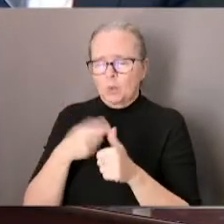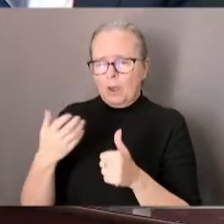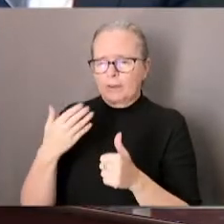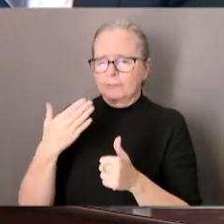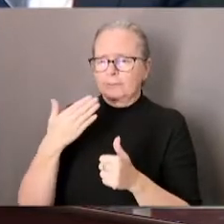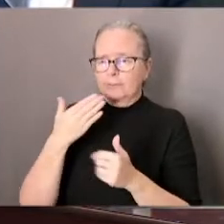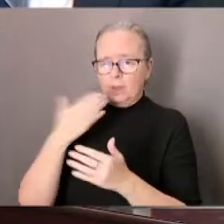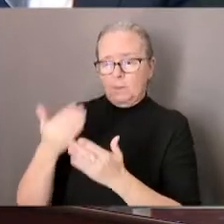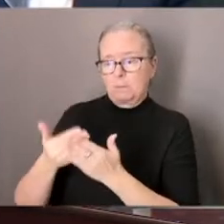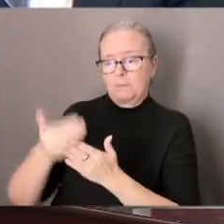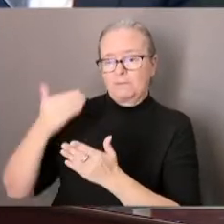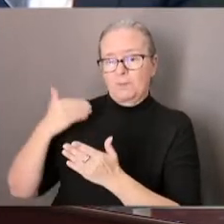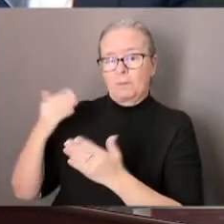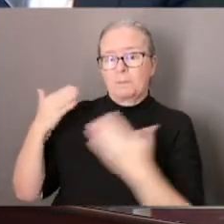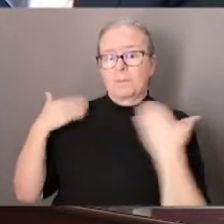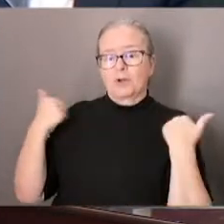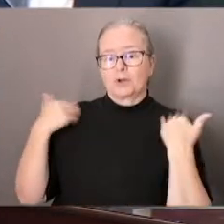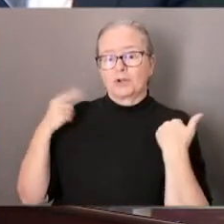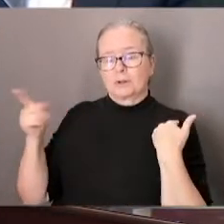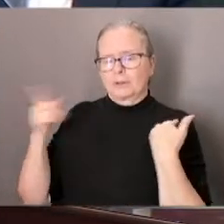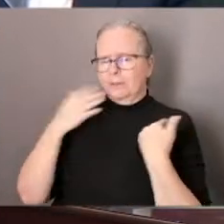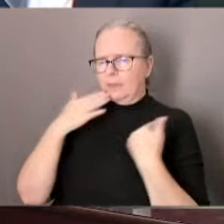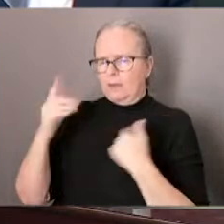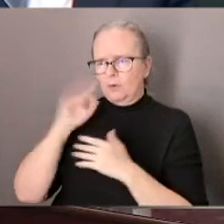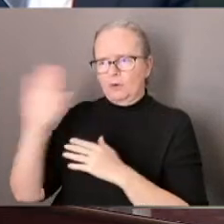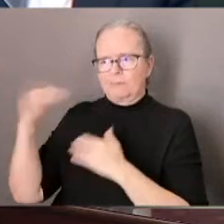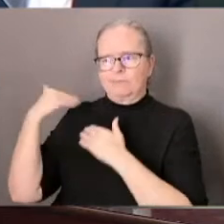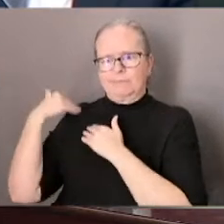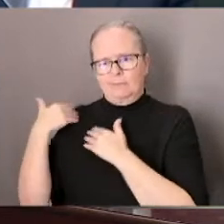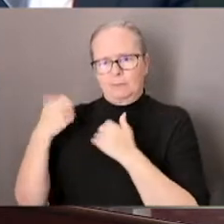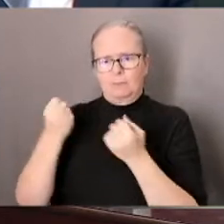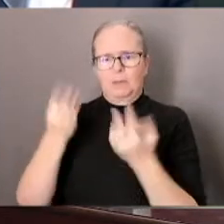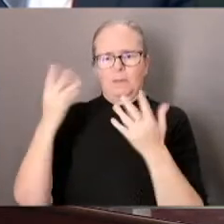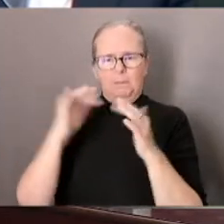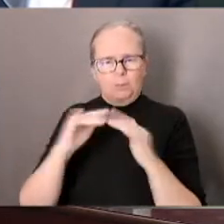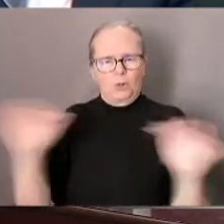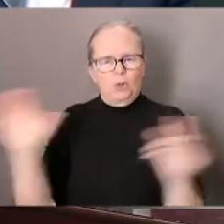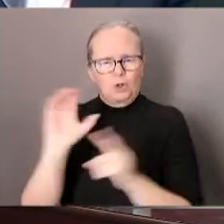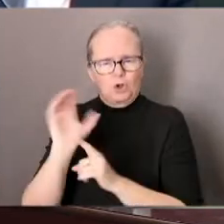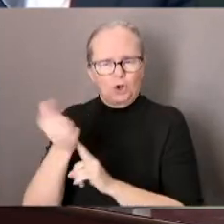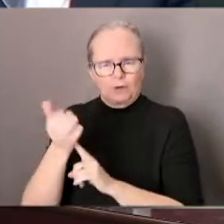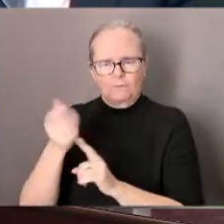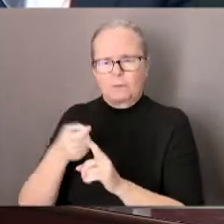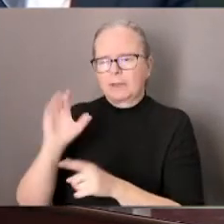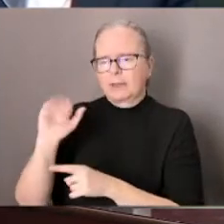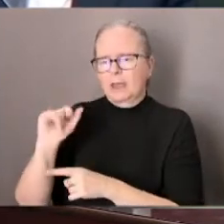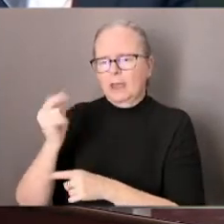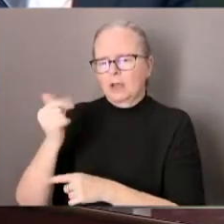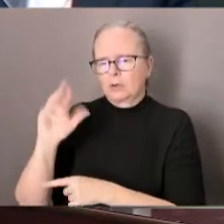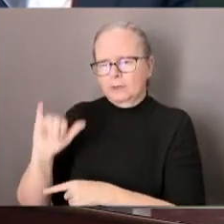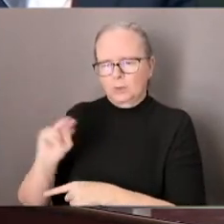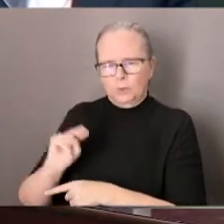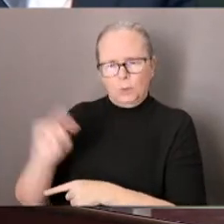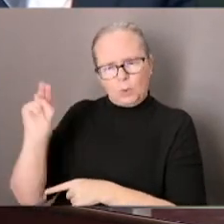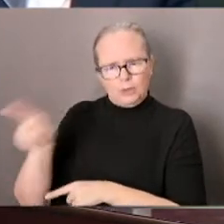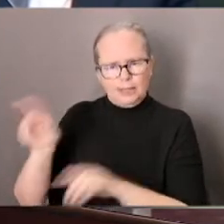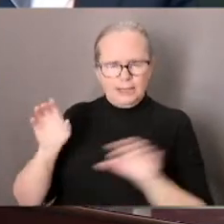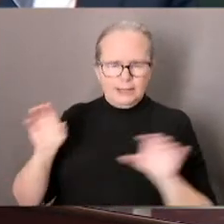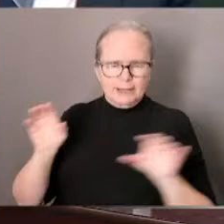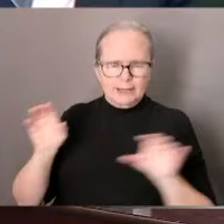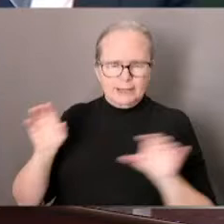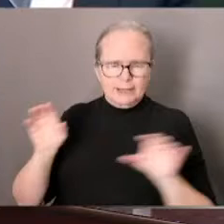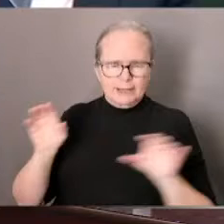member from Calgary North for his groundbreaking work on the anti-racism action plan and in fact this plan is on our website